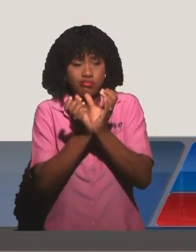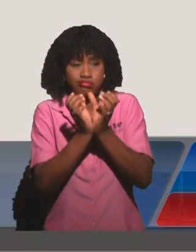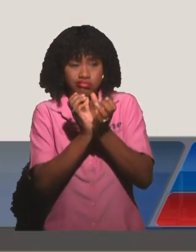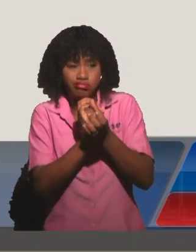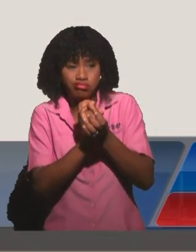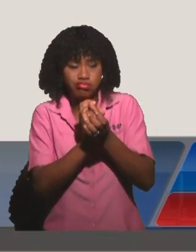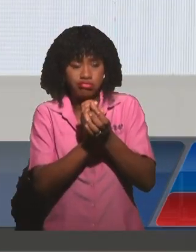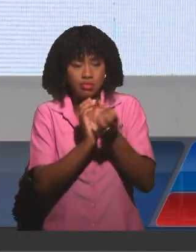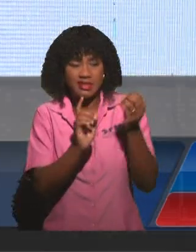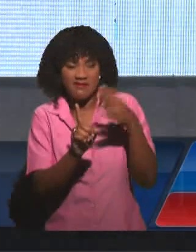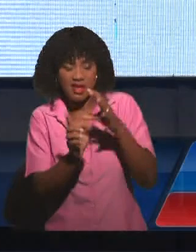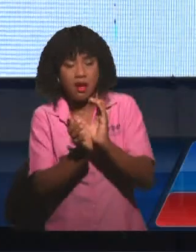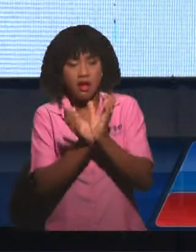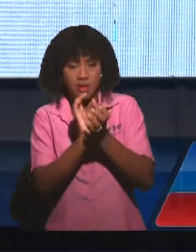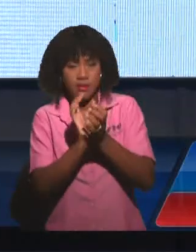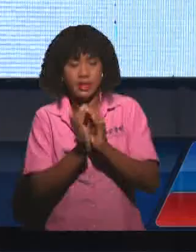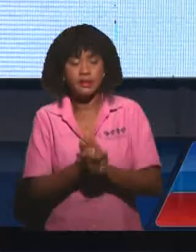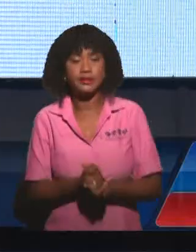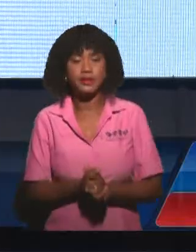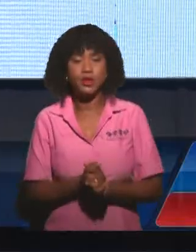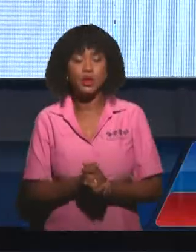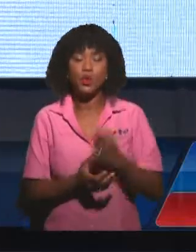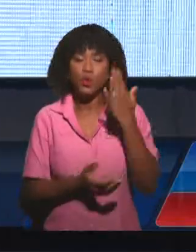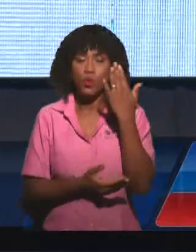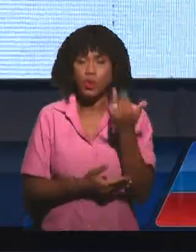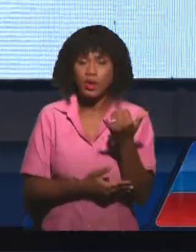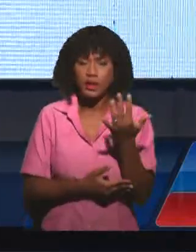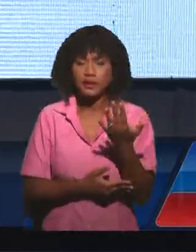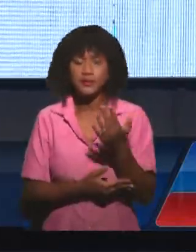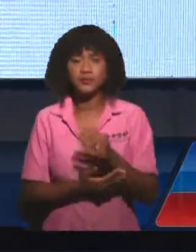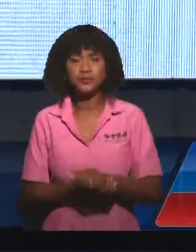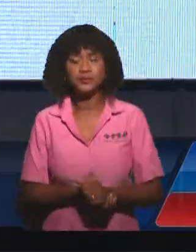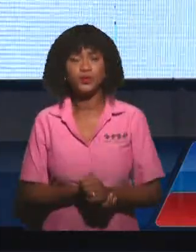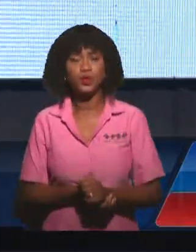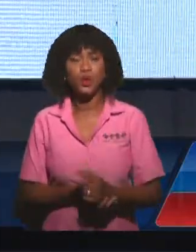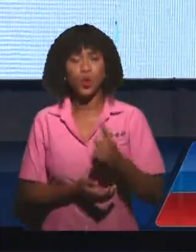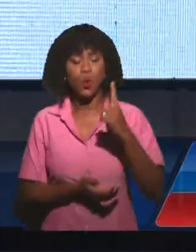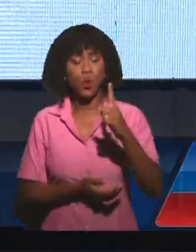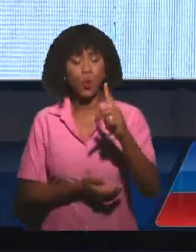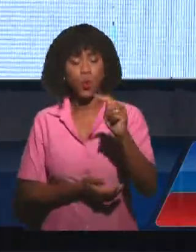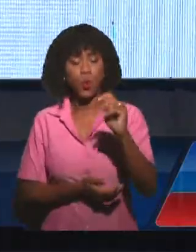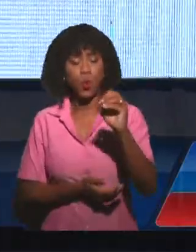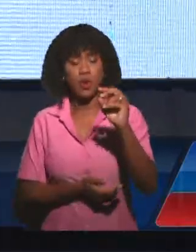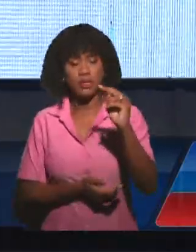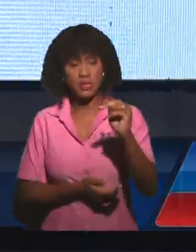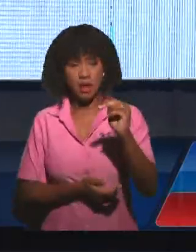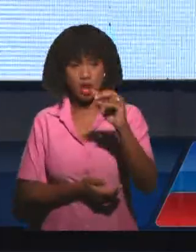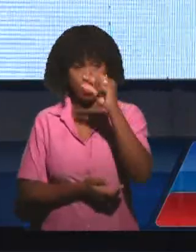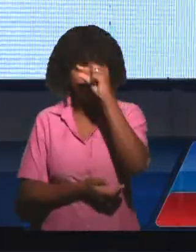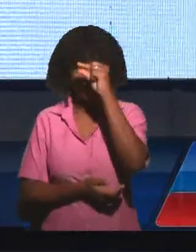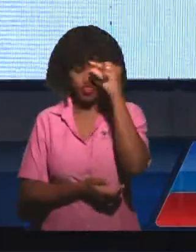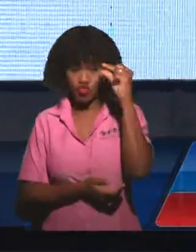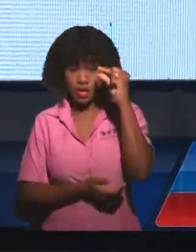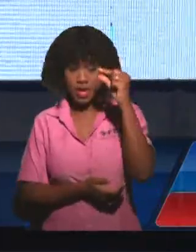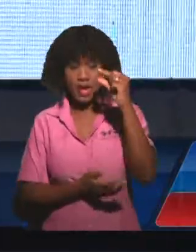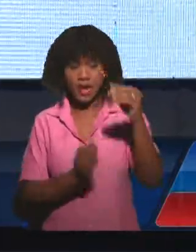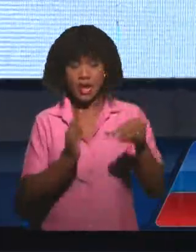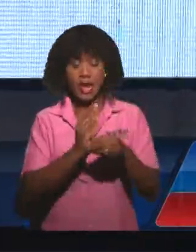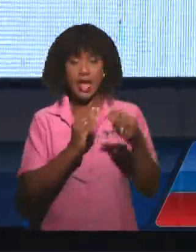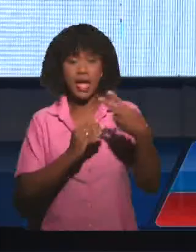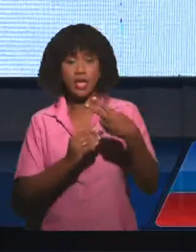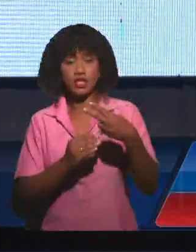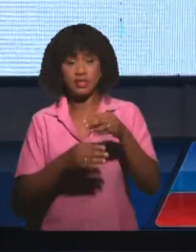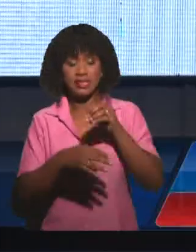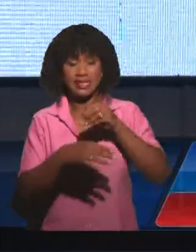hydrogen is in each case. The reason for that is because 1 ton of gray hydrogen produced emits